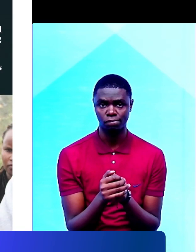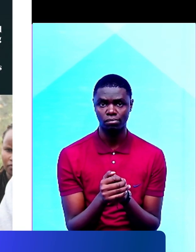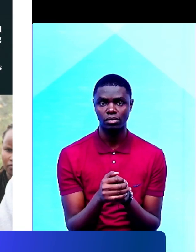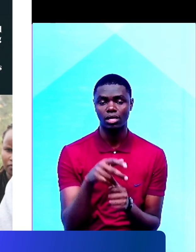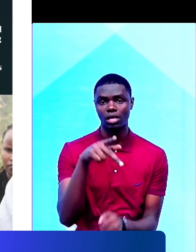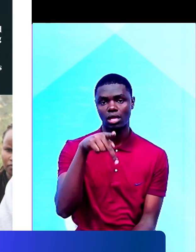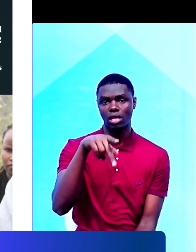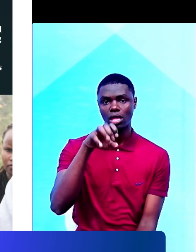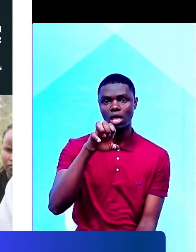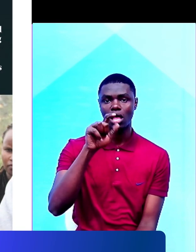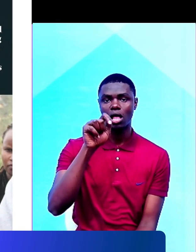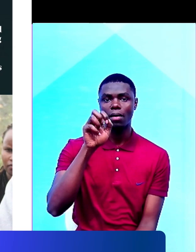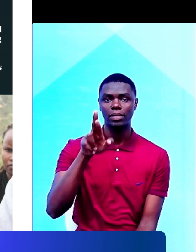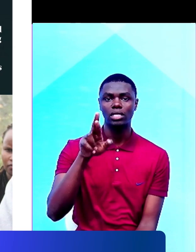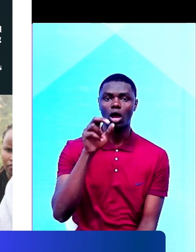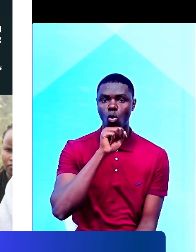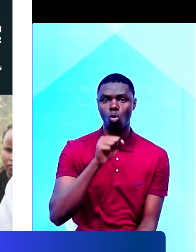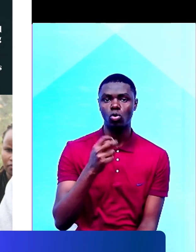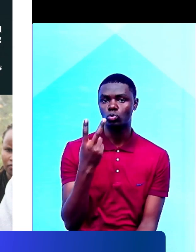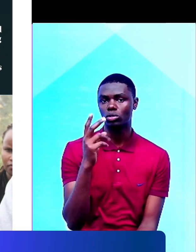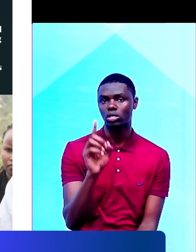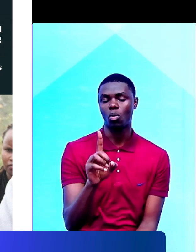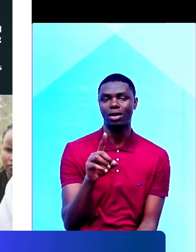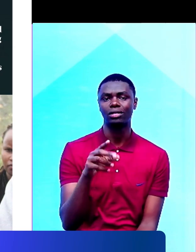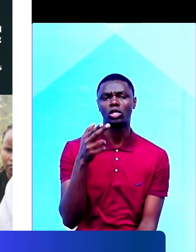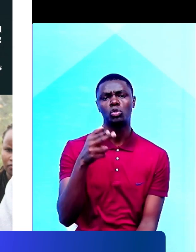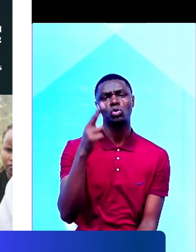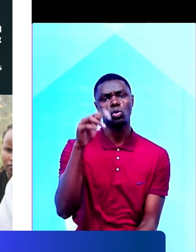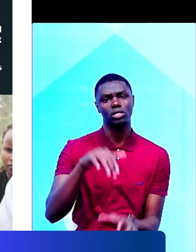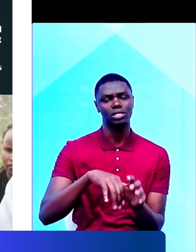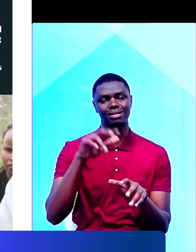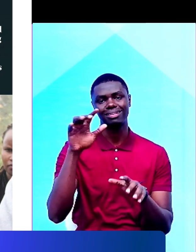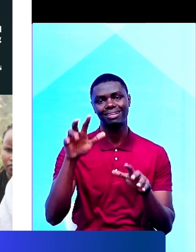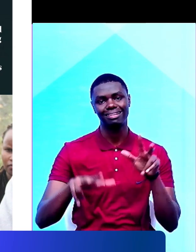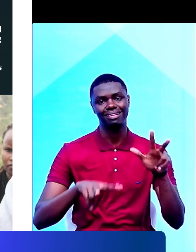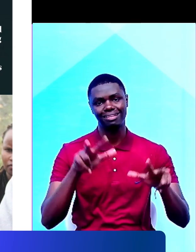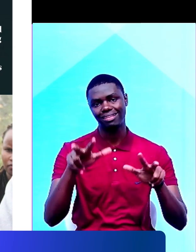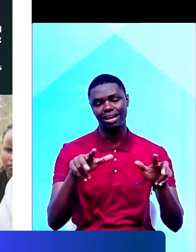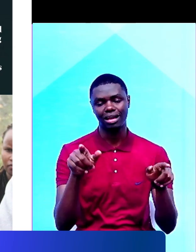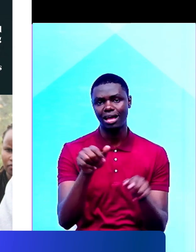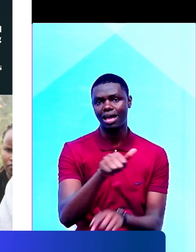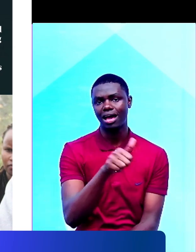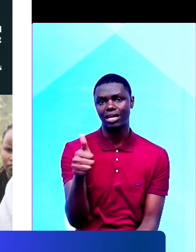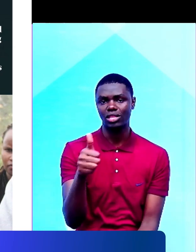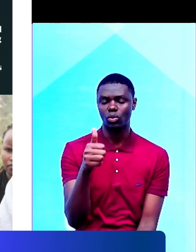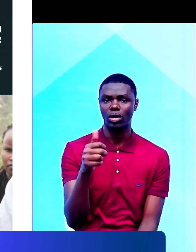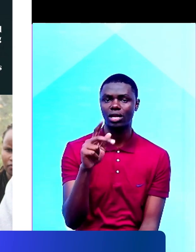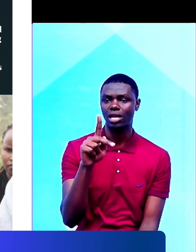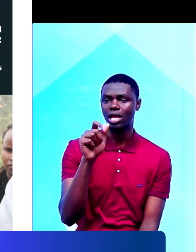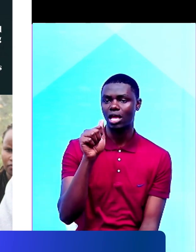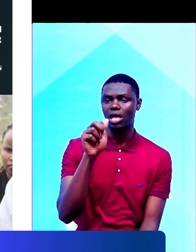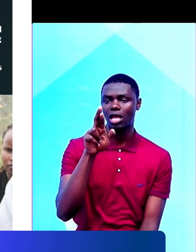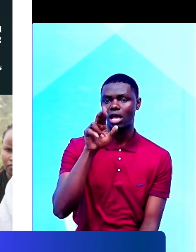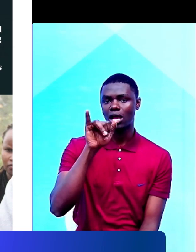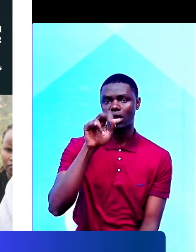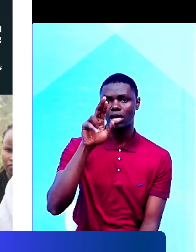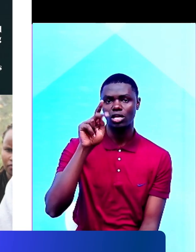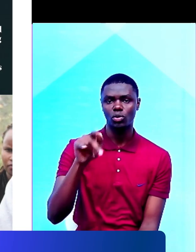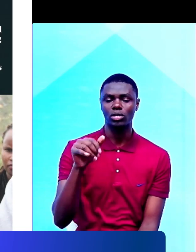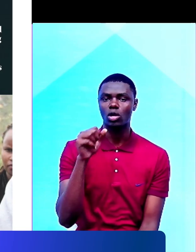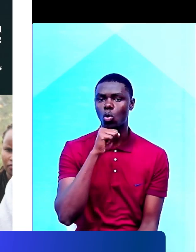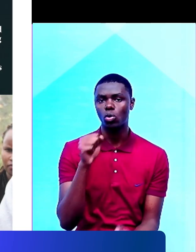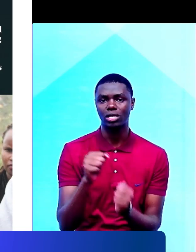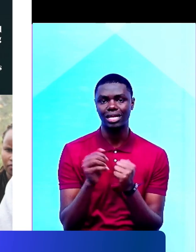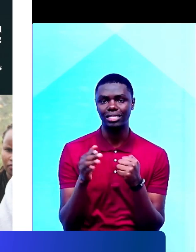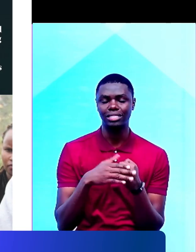Peter Mugo, a 21-year-old, shot dead in Kirinyaga. Anthony Kariuki, 19-year-old, shot